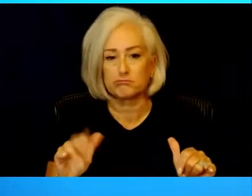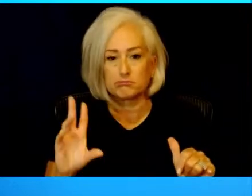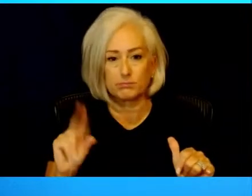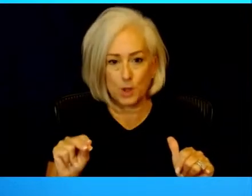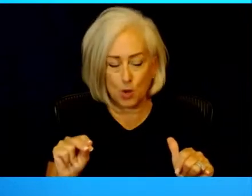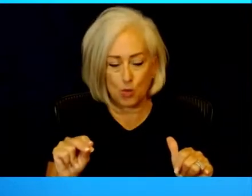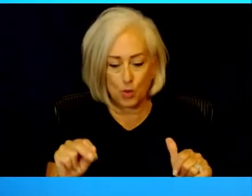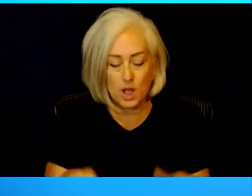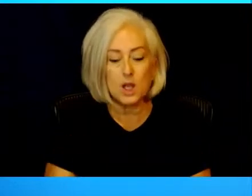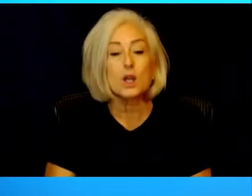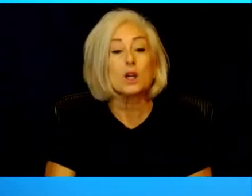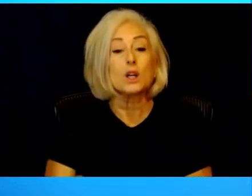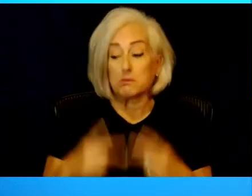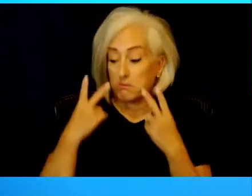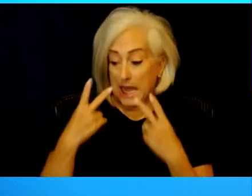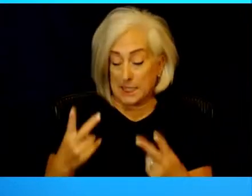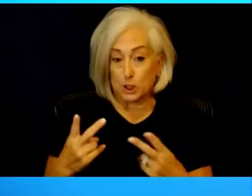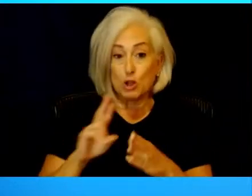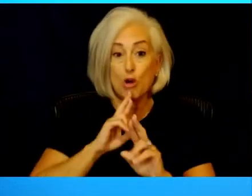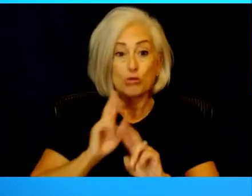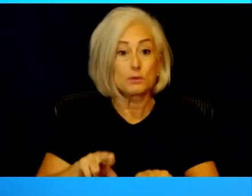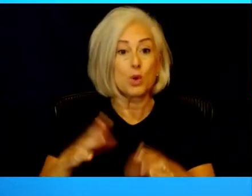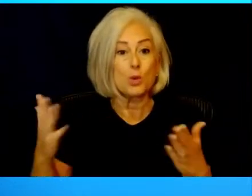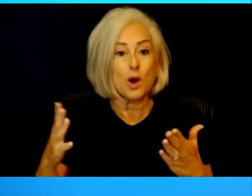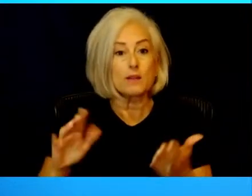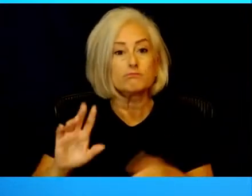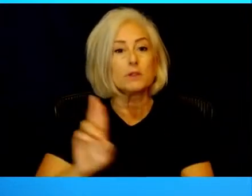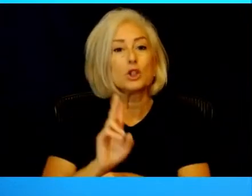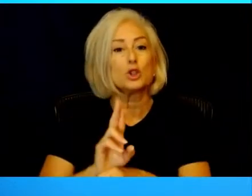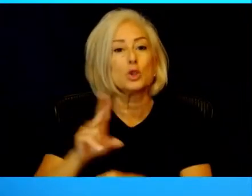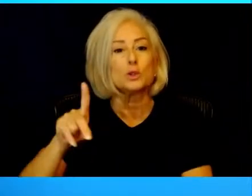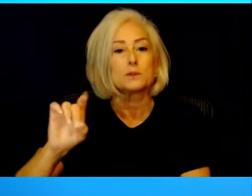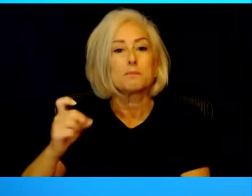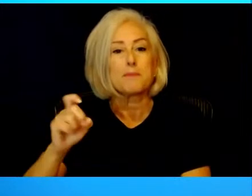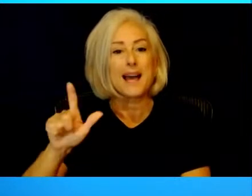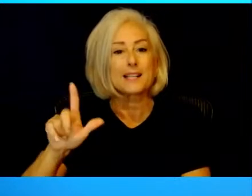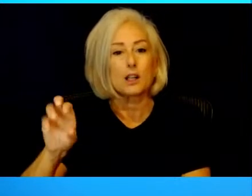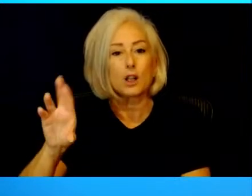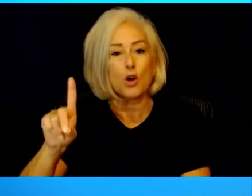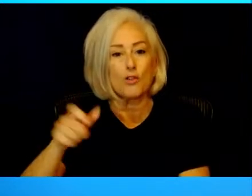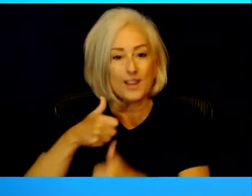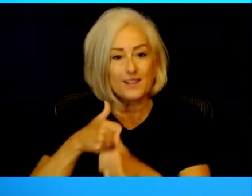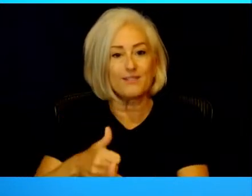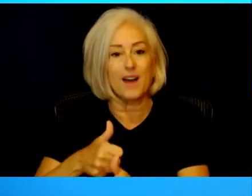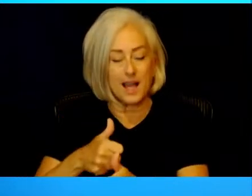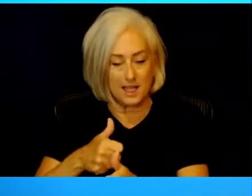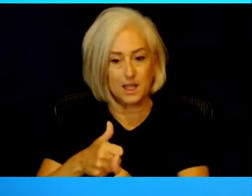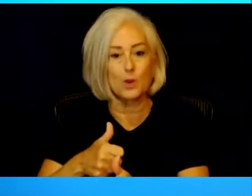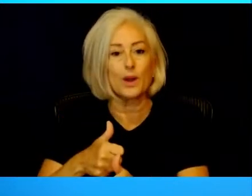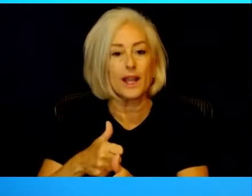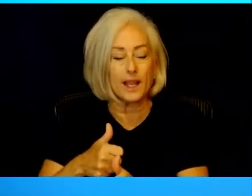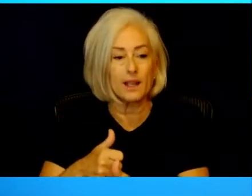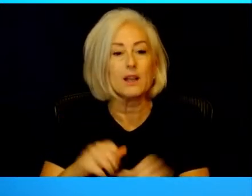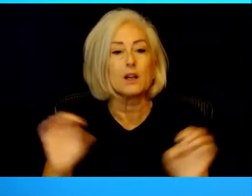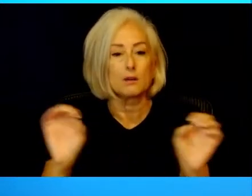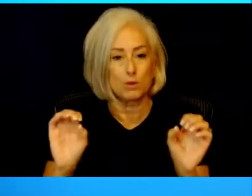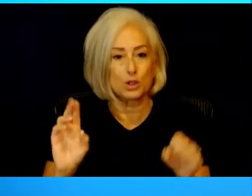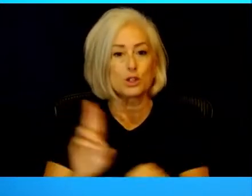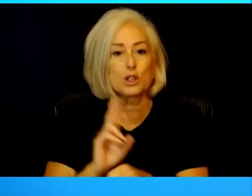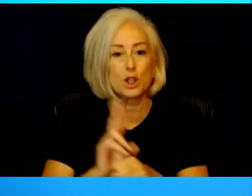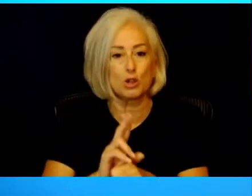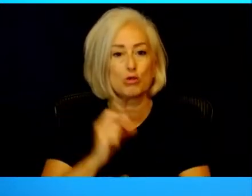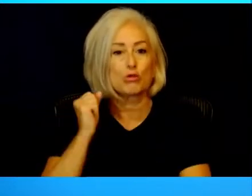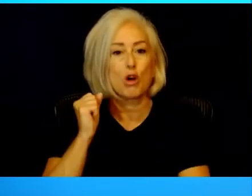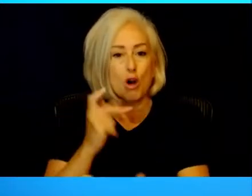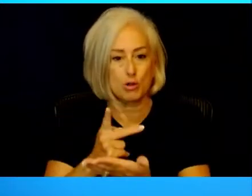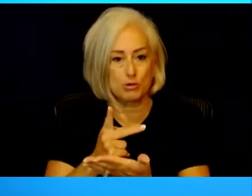that I saw was that he was taking Paxlovid according to the guidance in the emergency use authorization. So he should be doing very